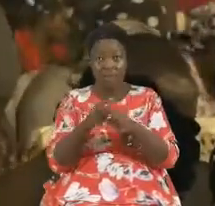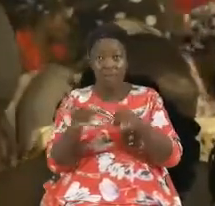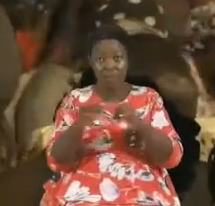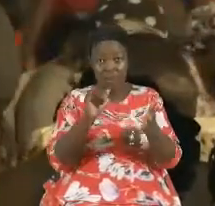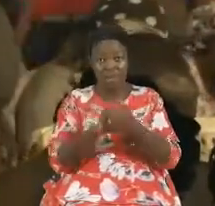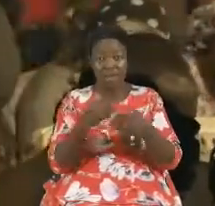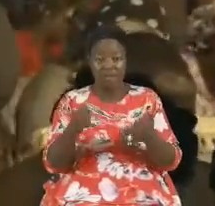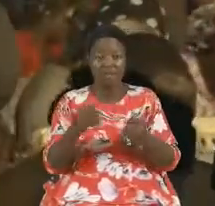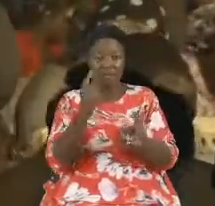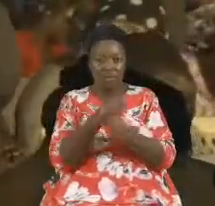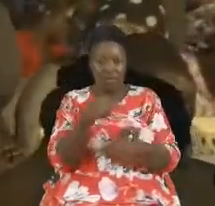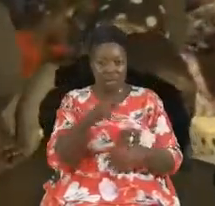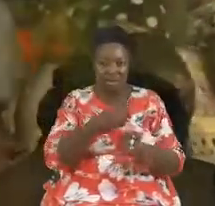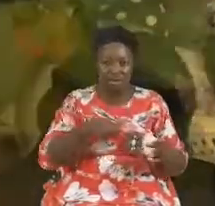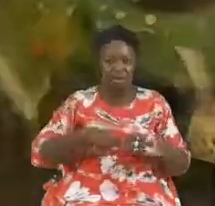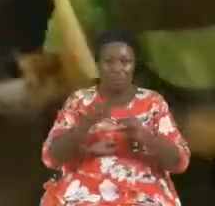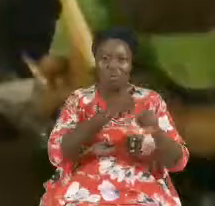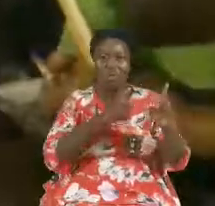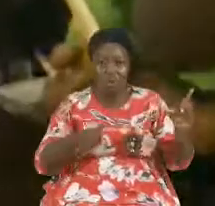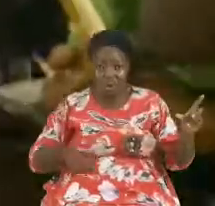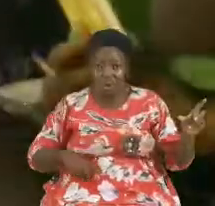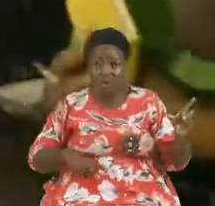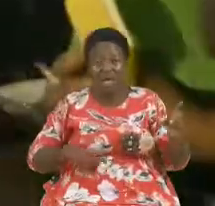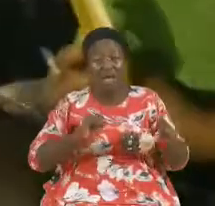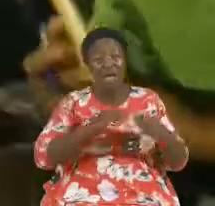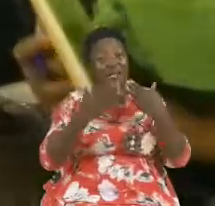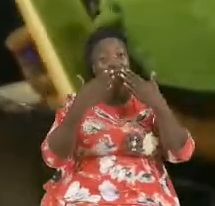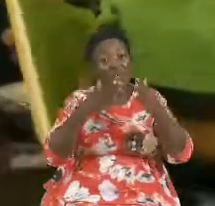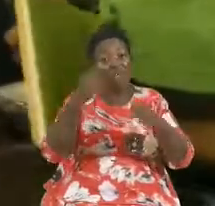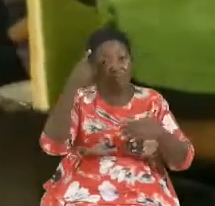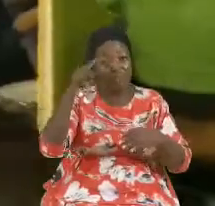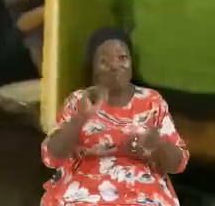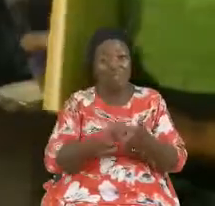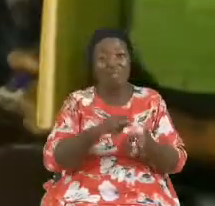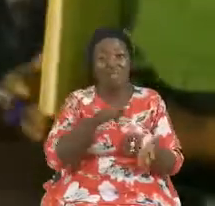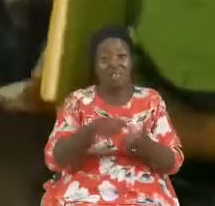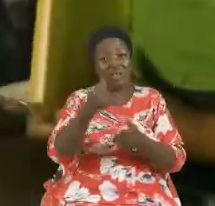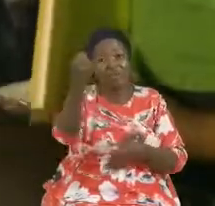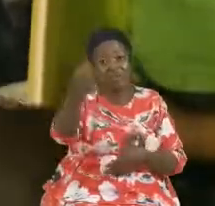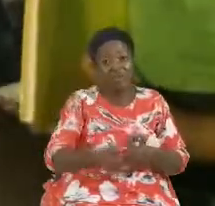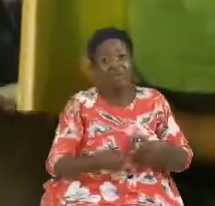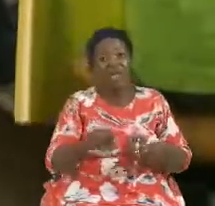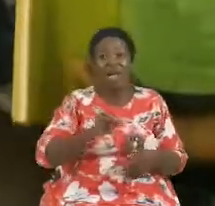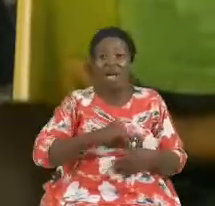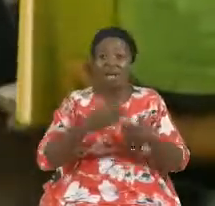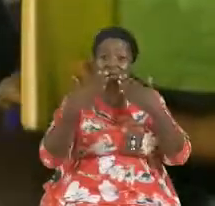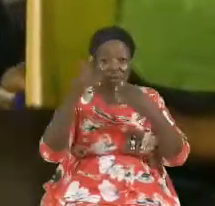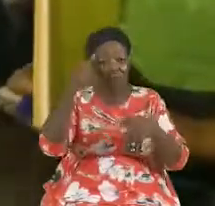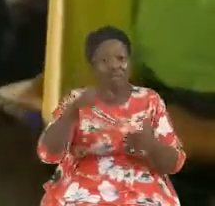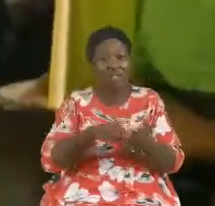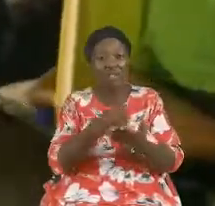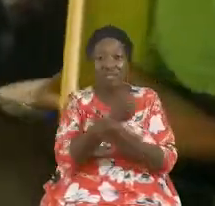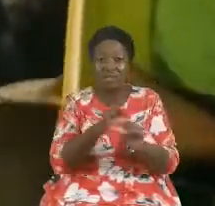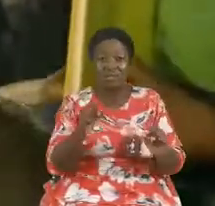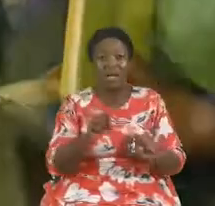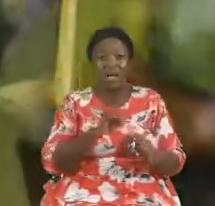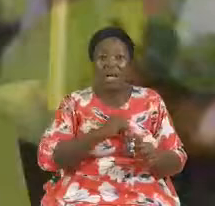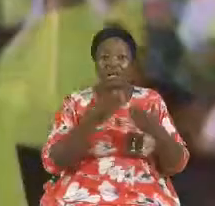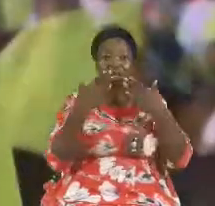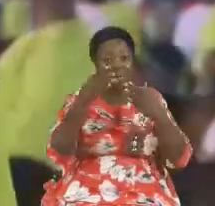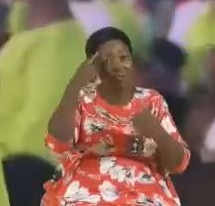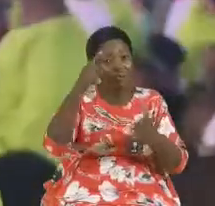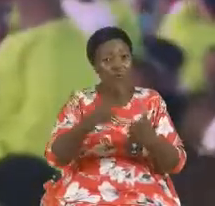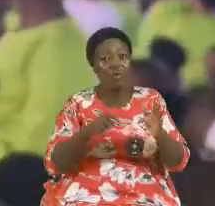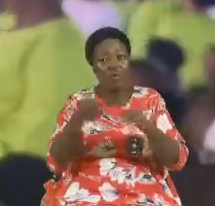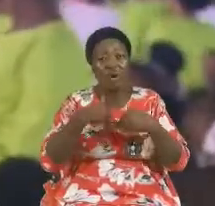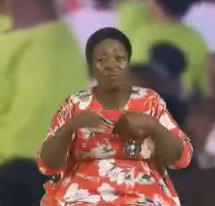up. Let's pray together. As you've done that, you tell the Lord, oh Lord, I thank you for the invitation.